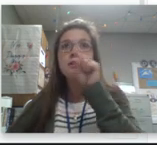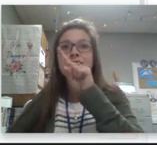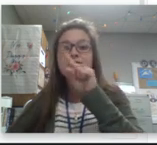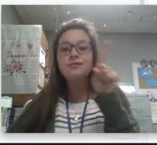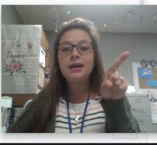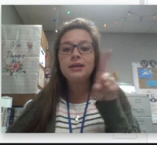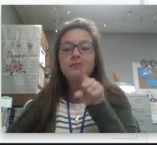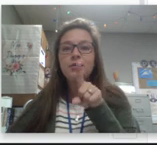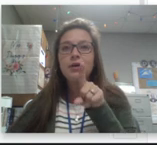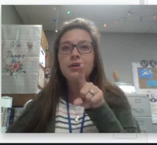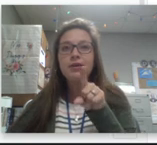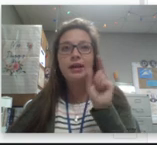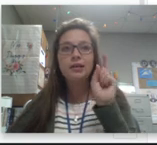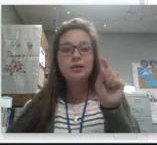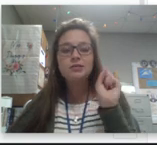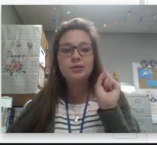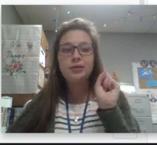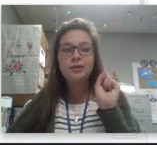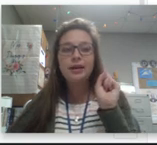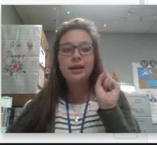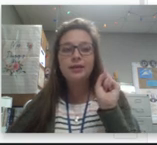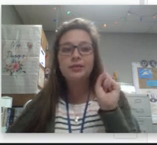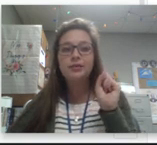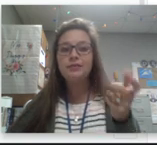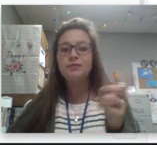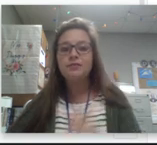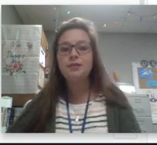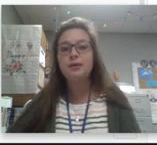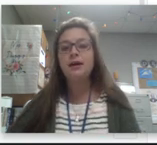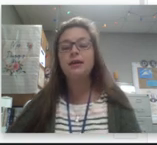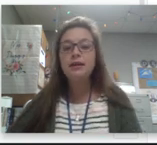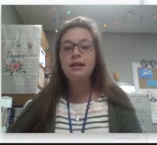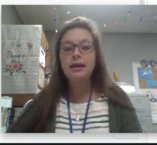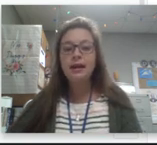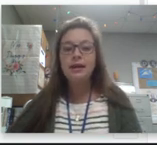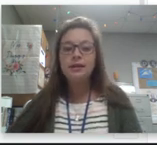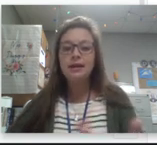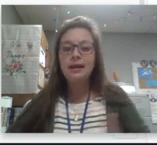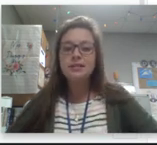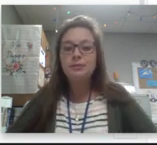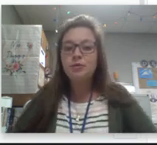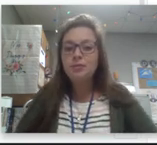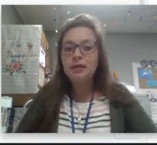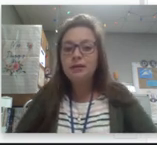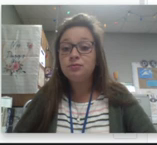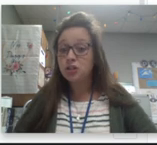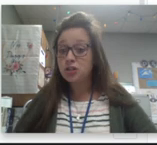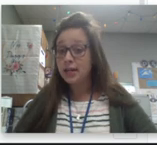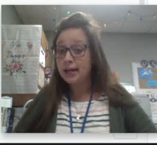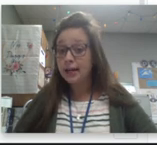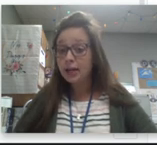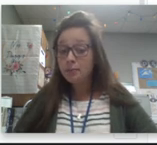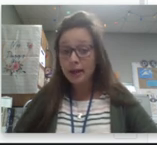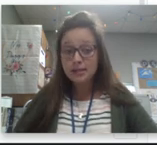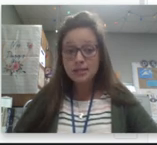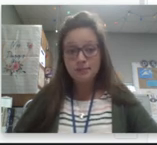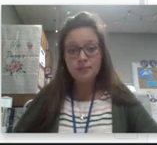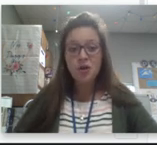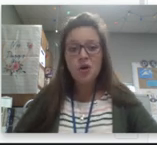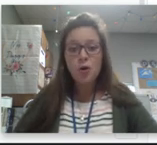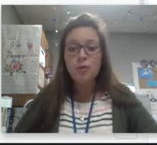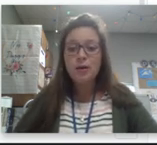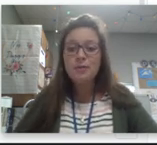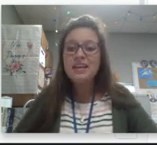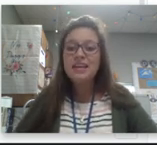can go and find everyone, okay, click on someone and give them feedback. And an example would be you're signing at a good